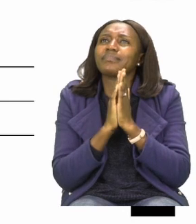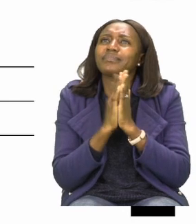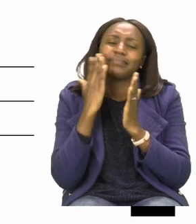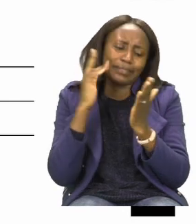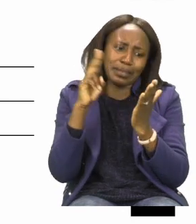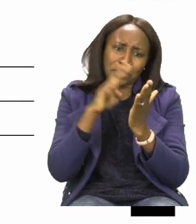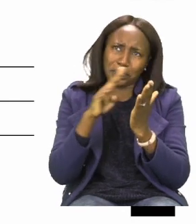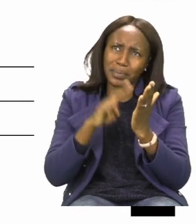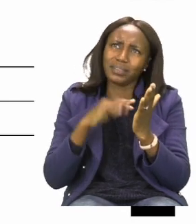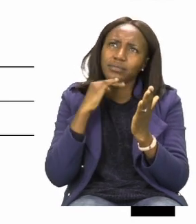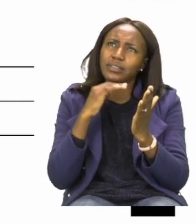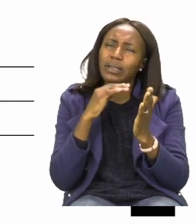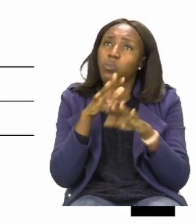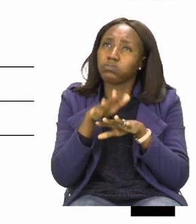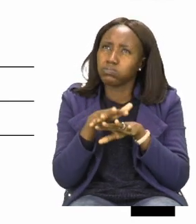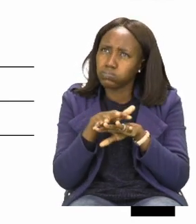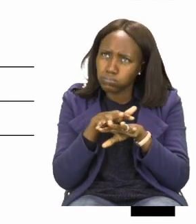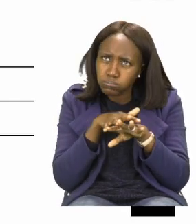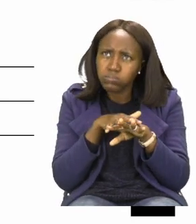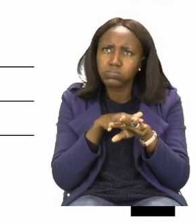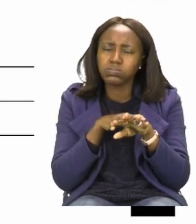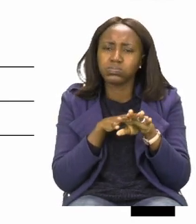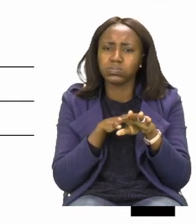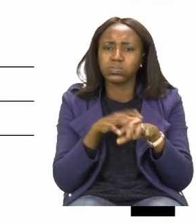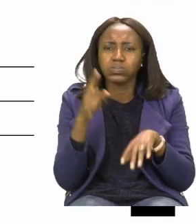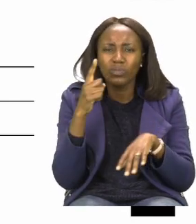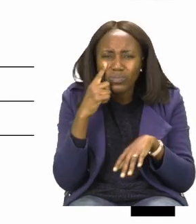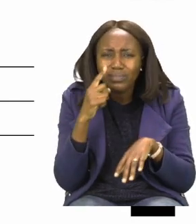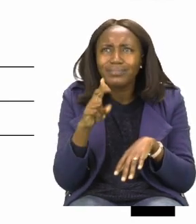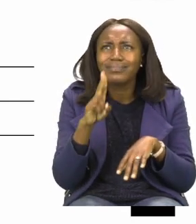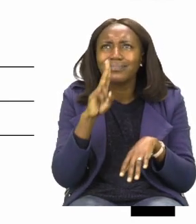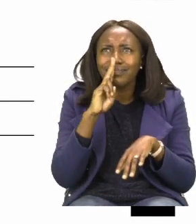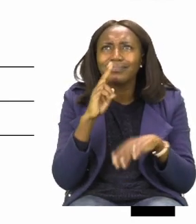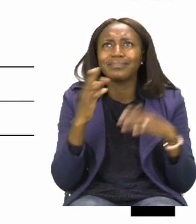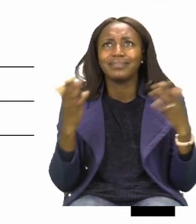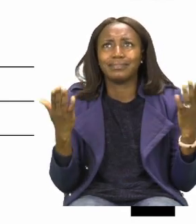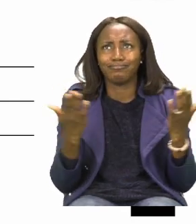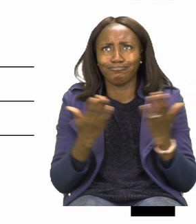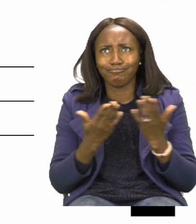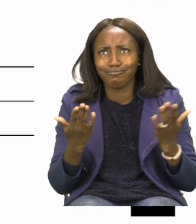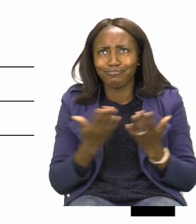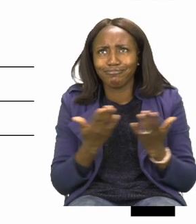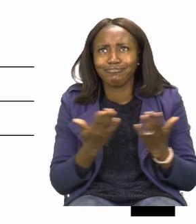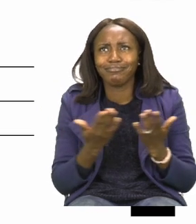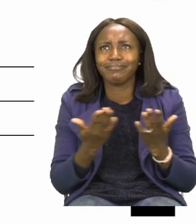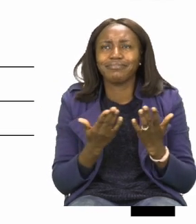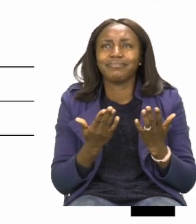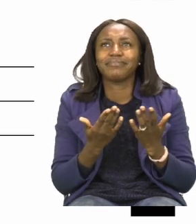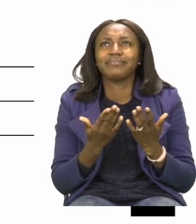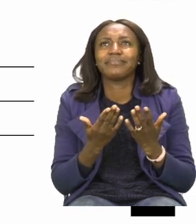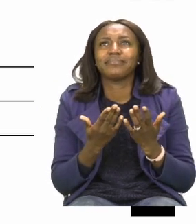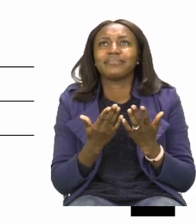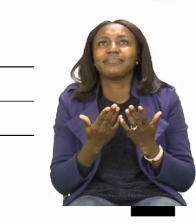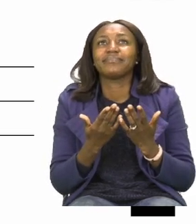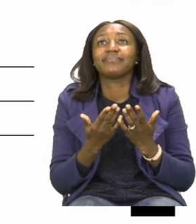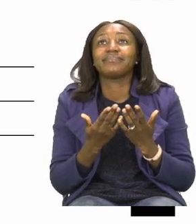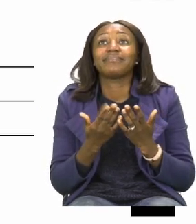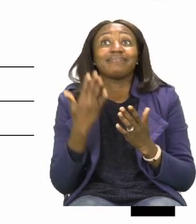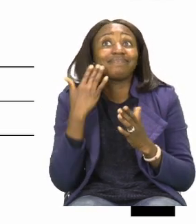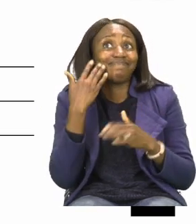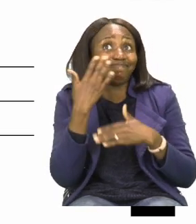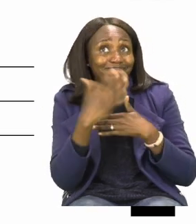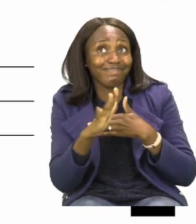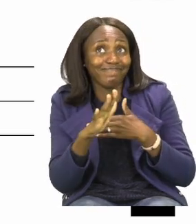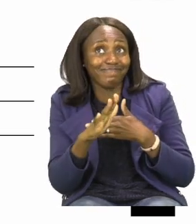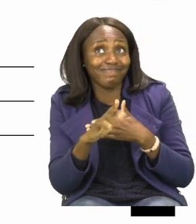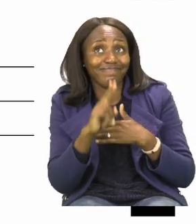time, slow down so that you can look for your answers. And then when you are done answering,